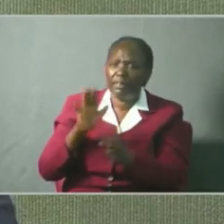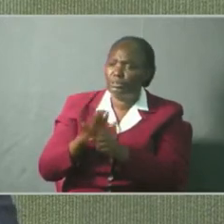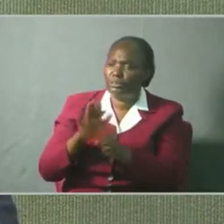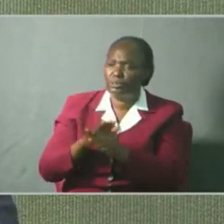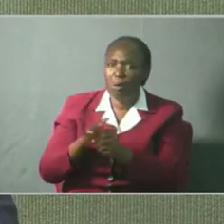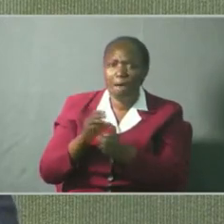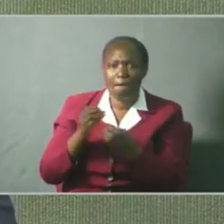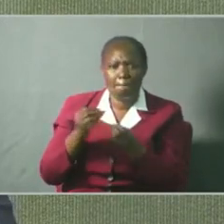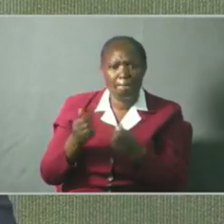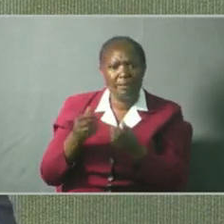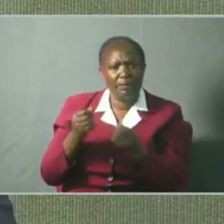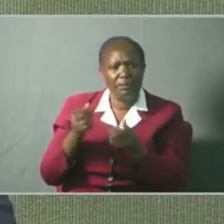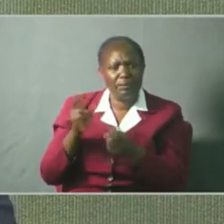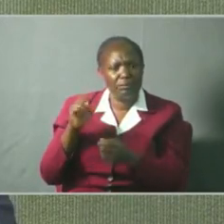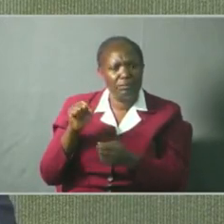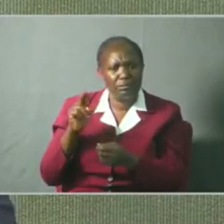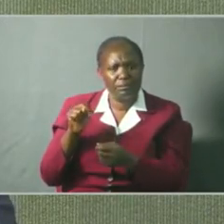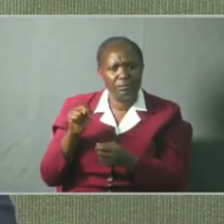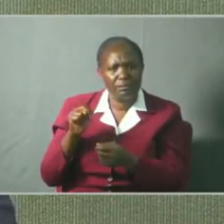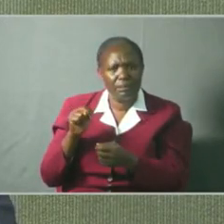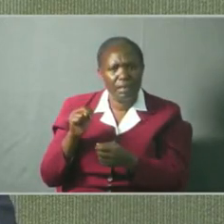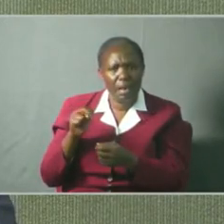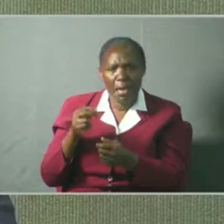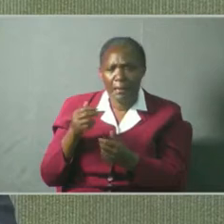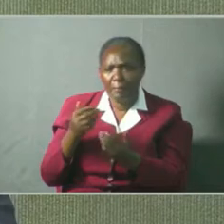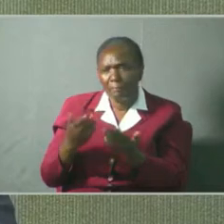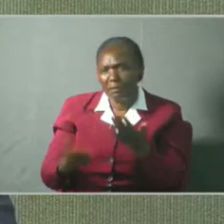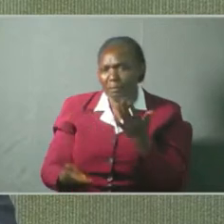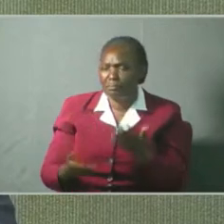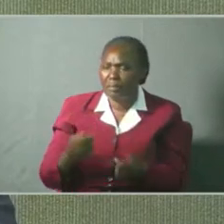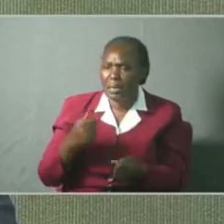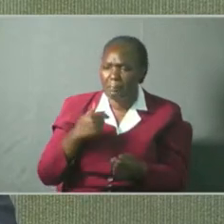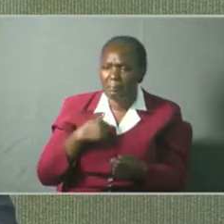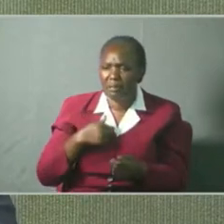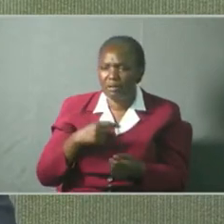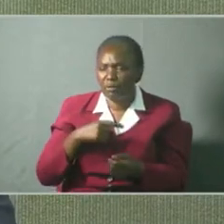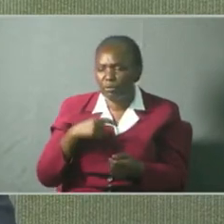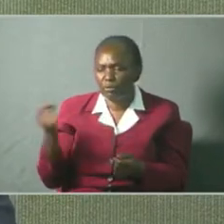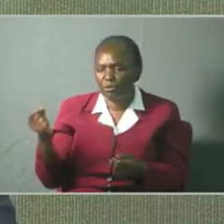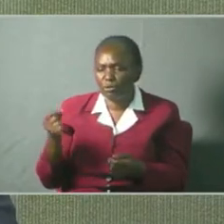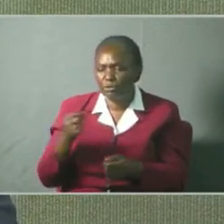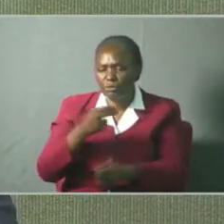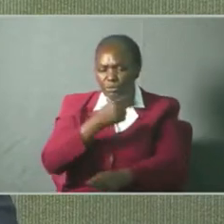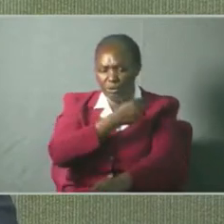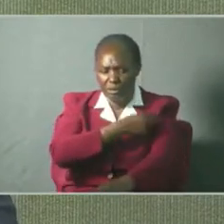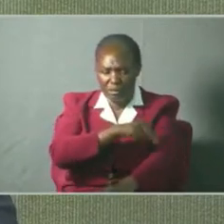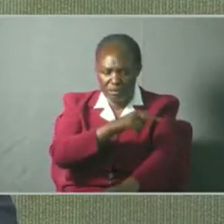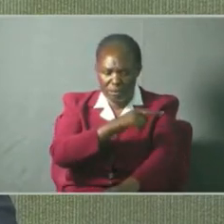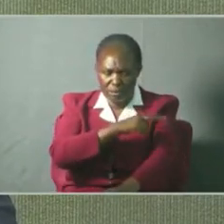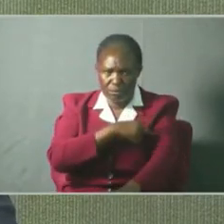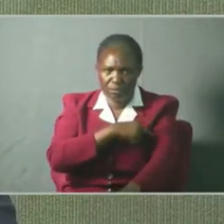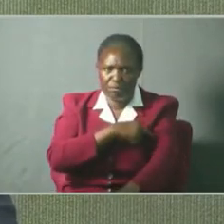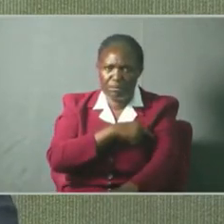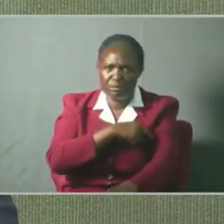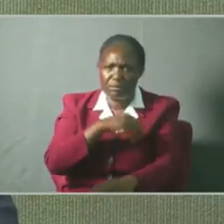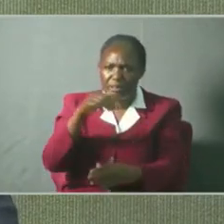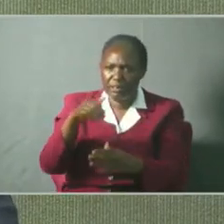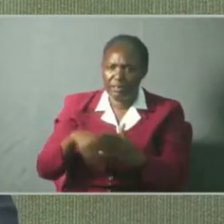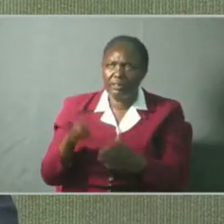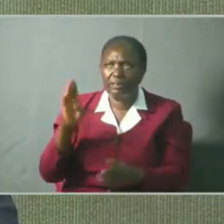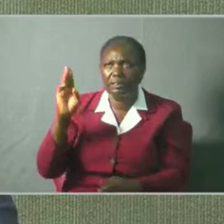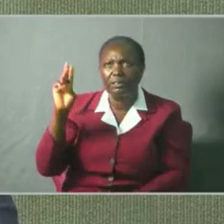that would keep me if I went into a ward, got into the HDU or the ICU,